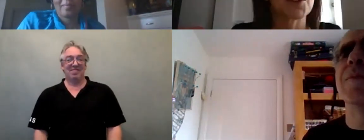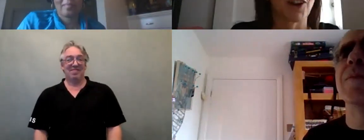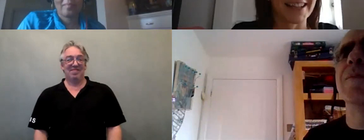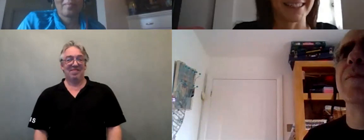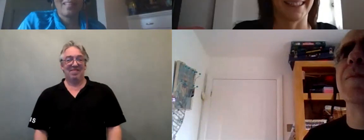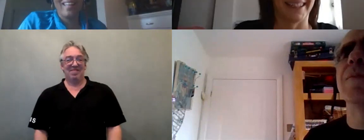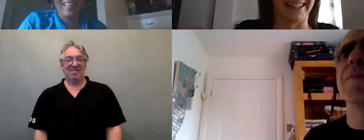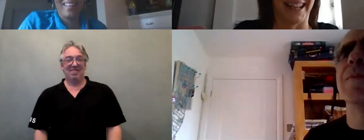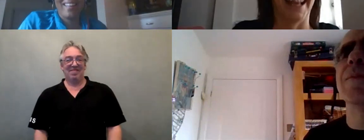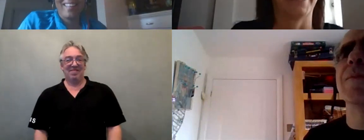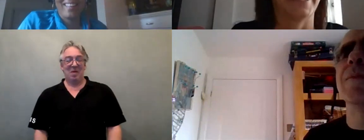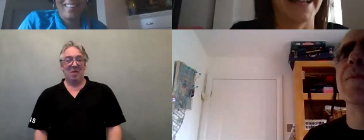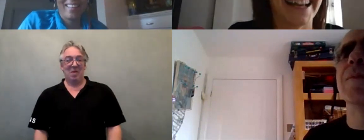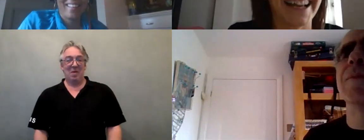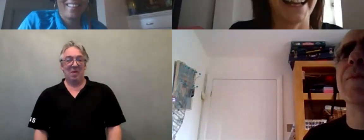baby.